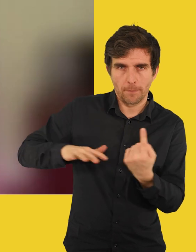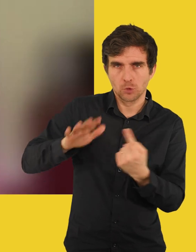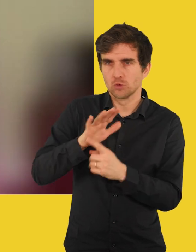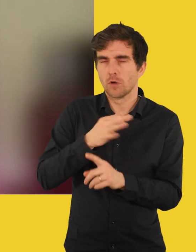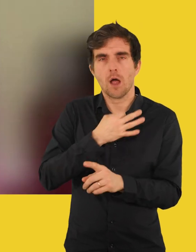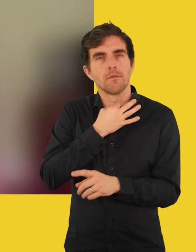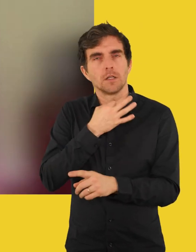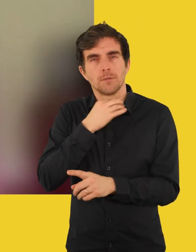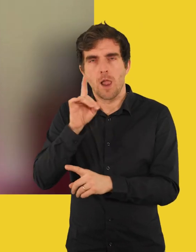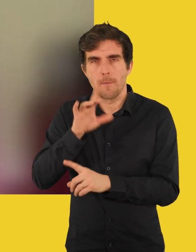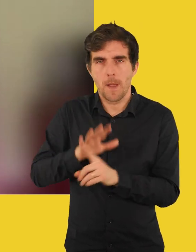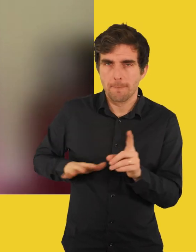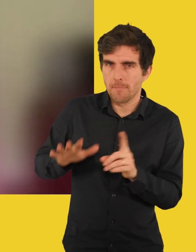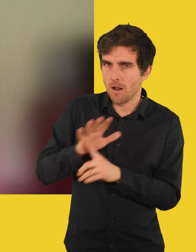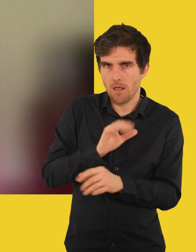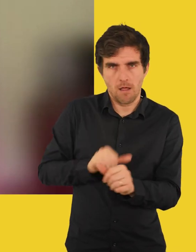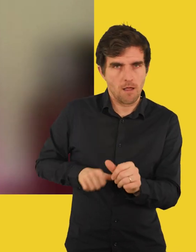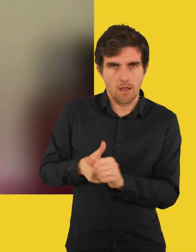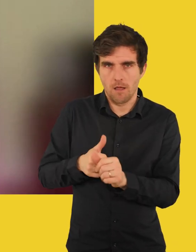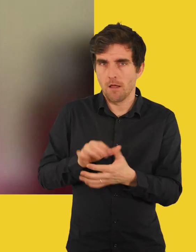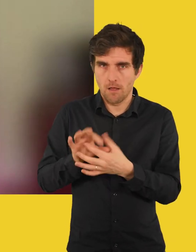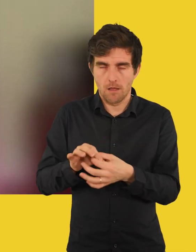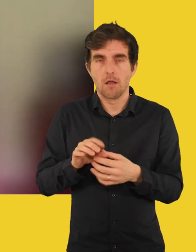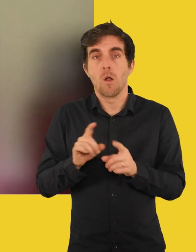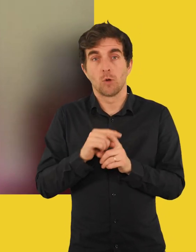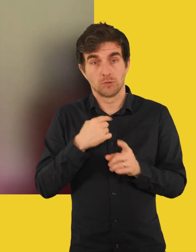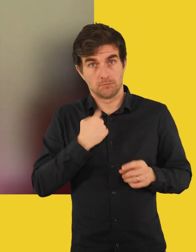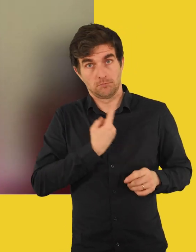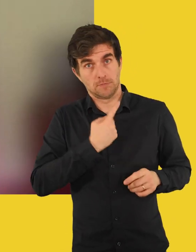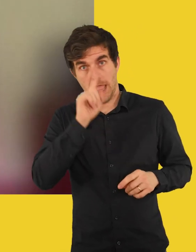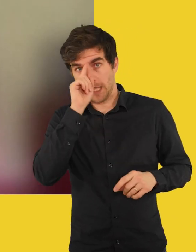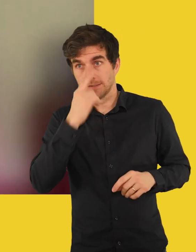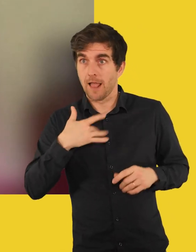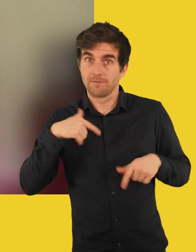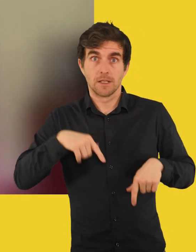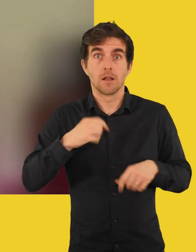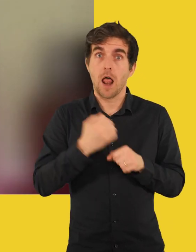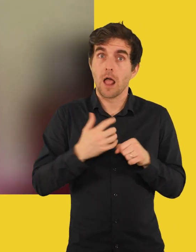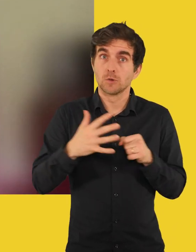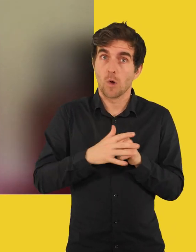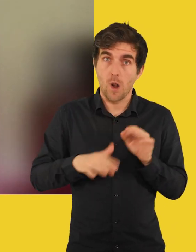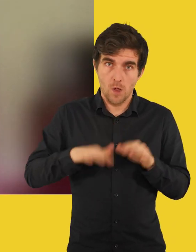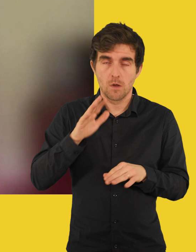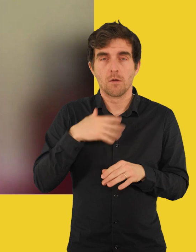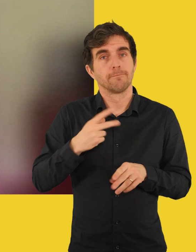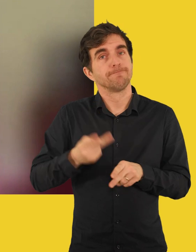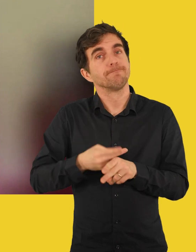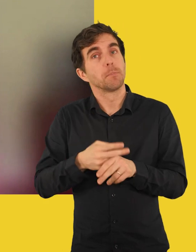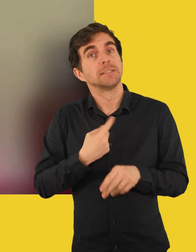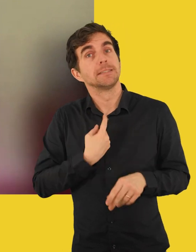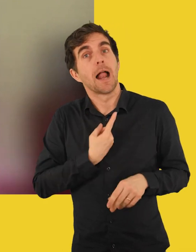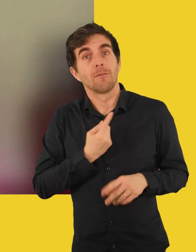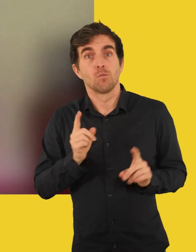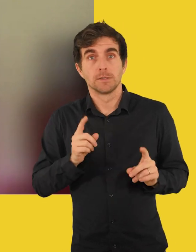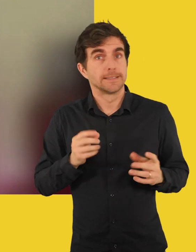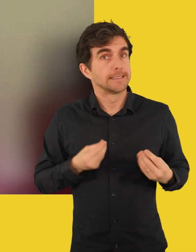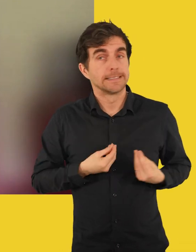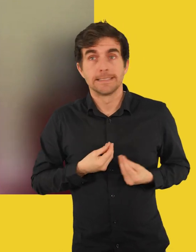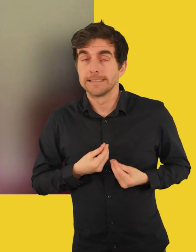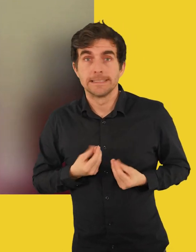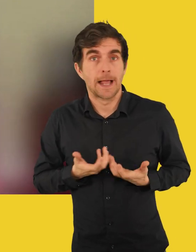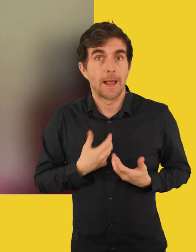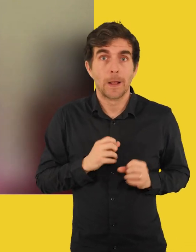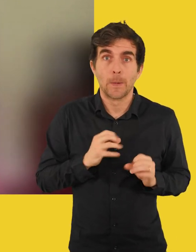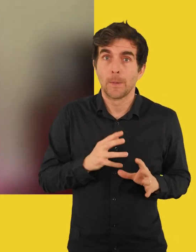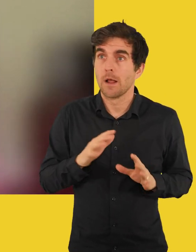underrepresented communities and vulnerable people. And being an Indian living in Glasgow, I often find myself being